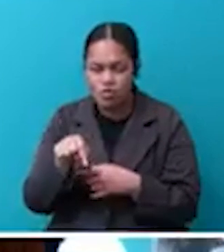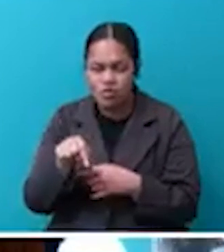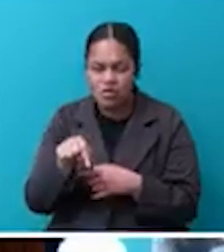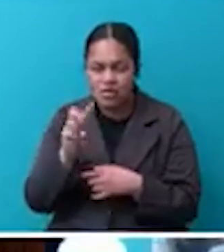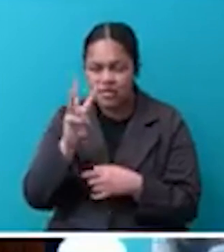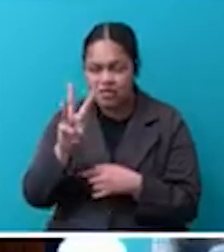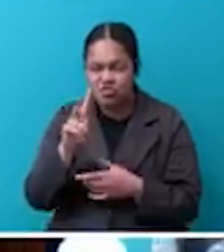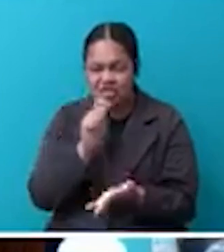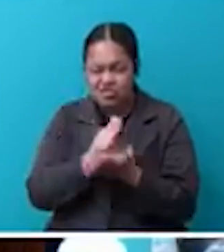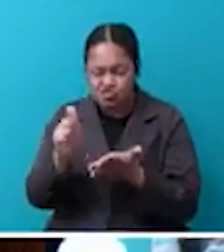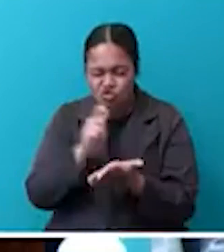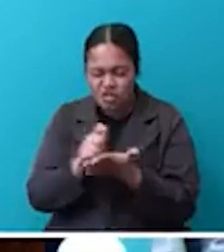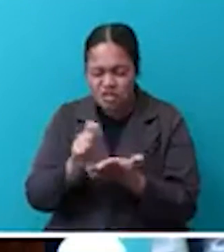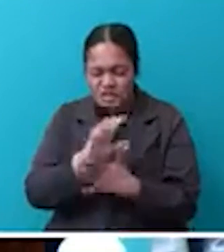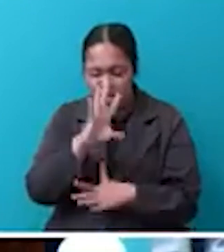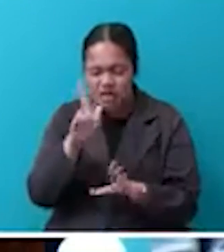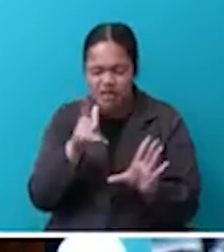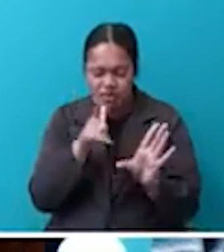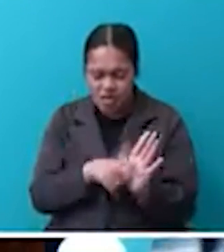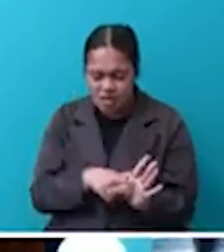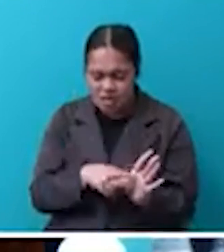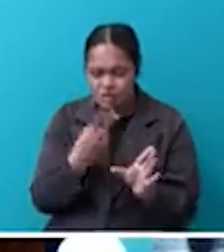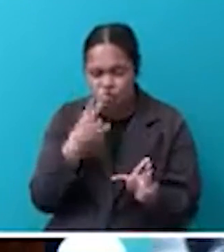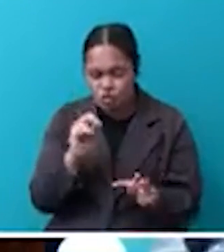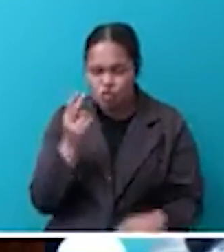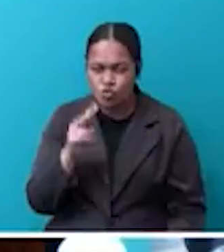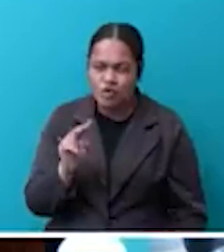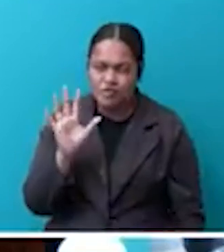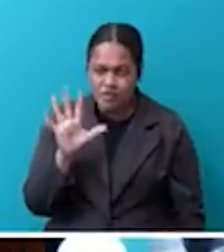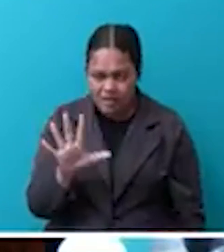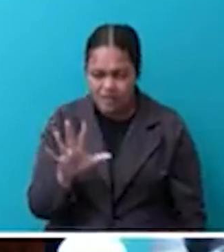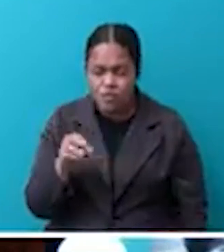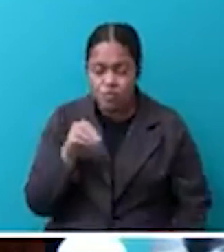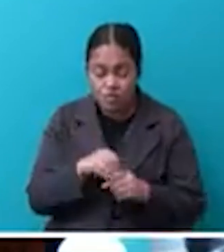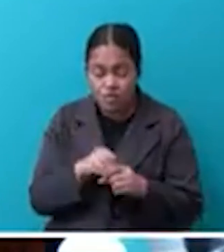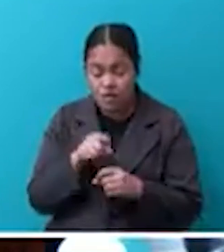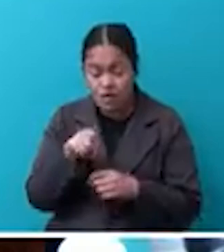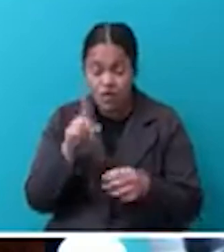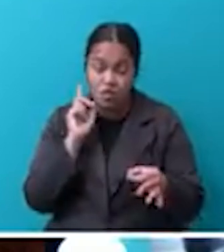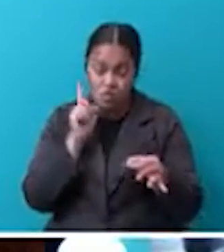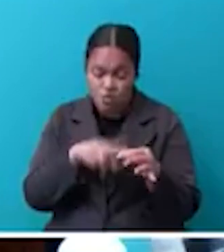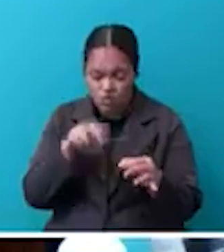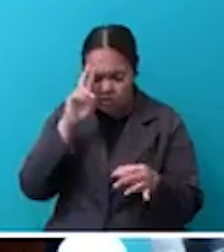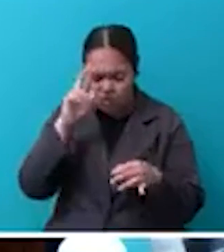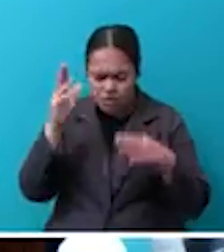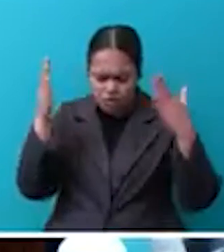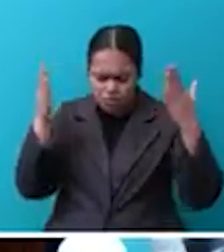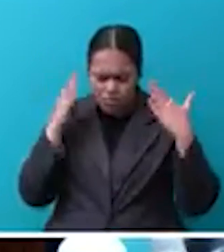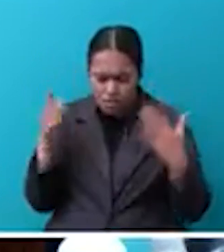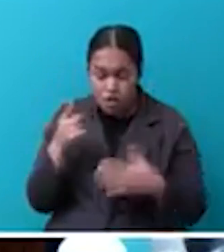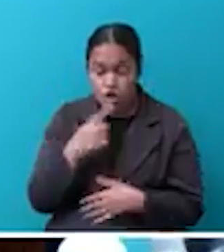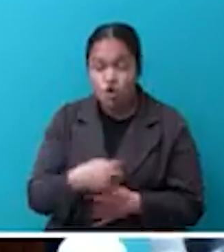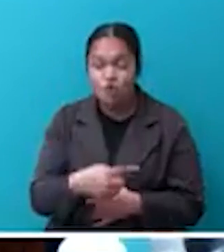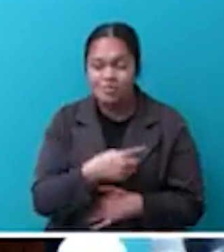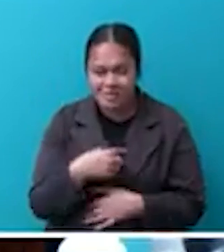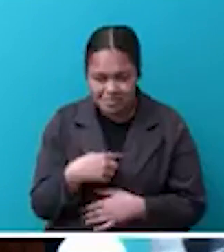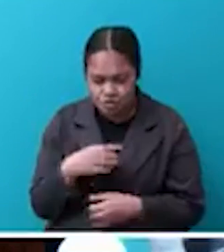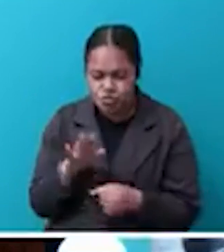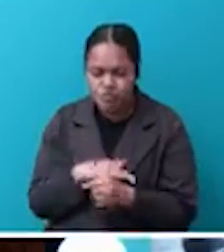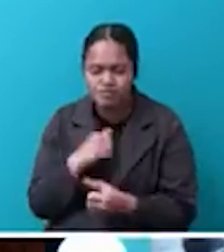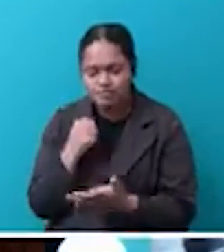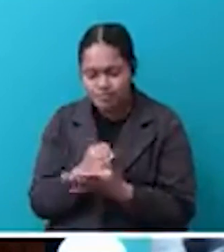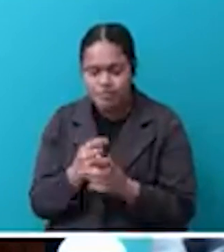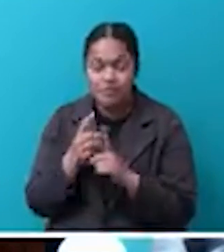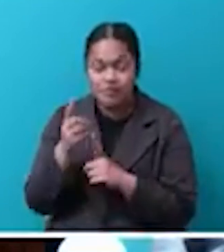year by 2035. And within that goal, Mr. Speaker, is the commitment to ensure